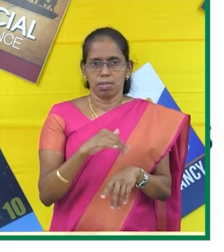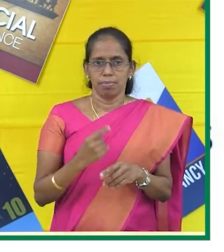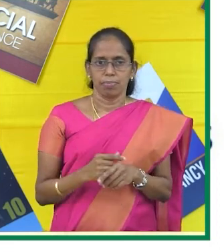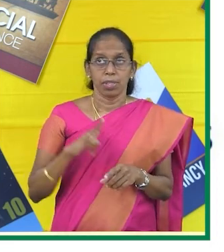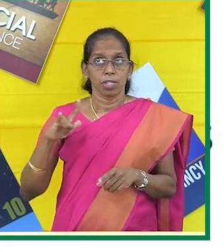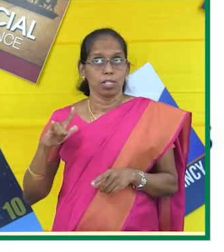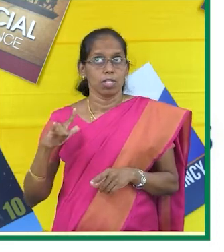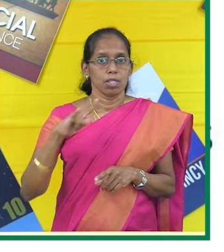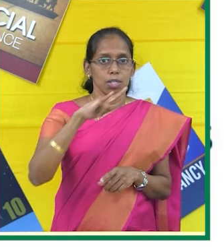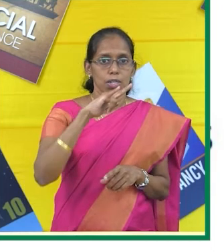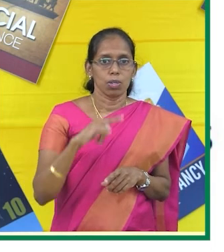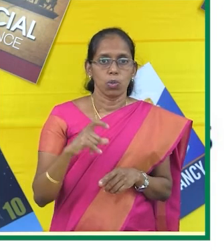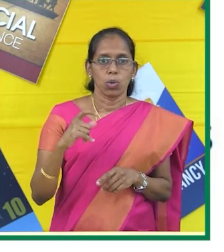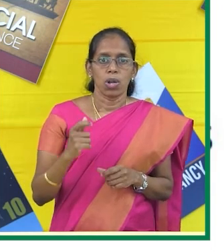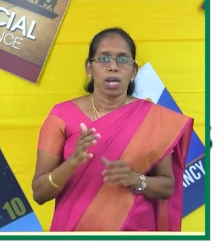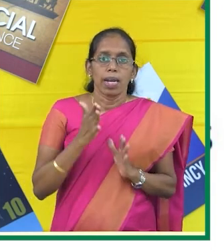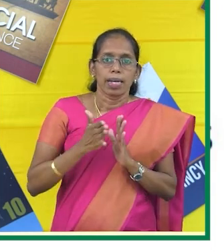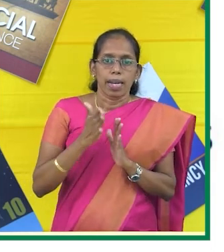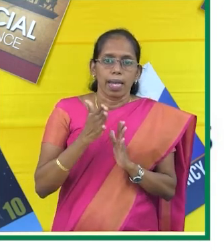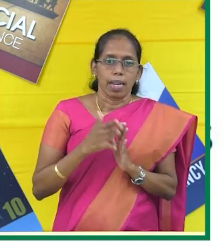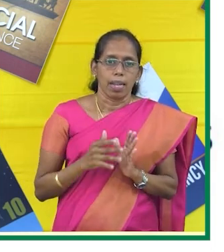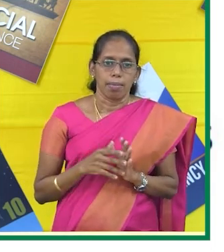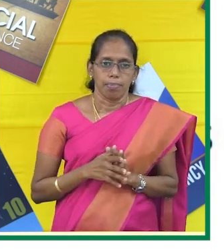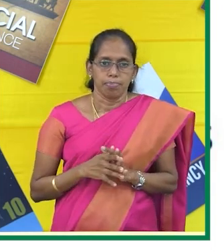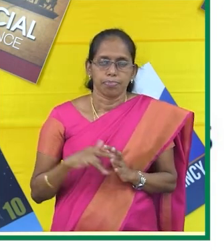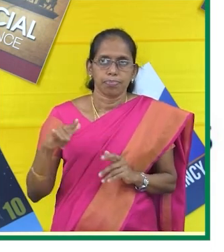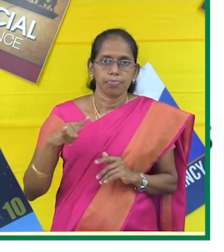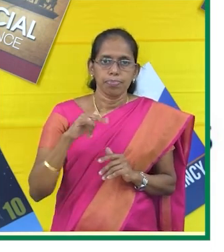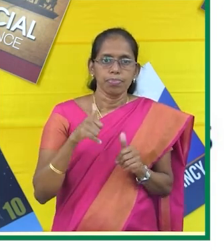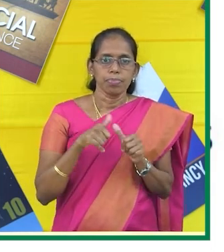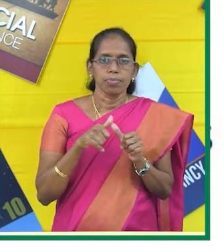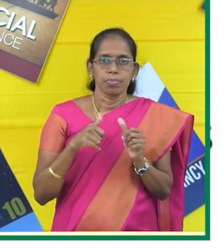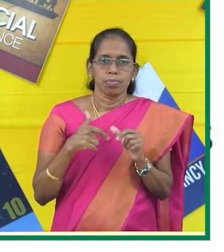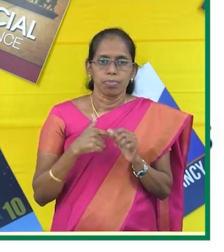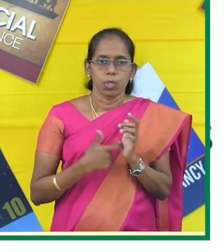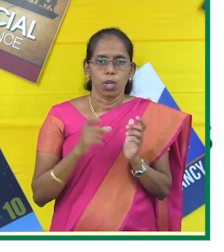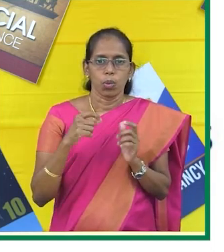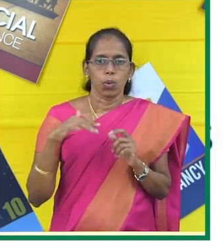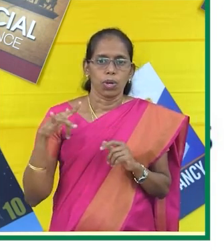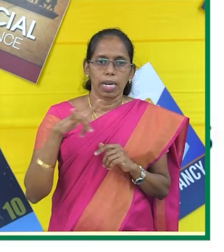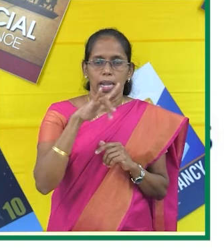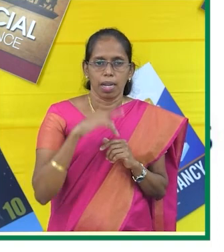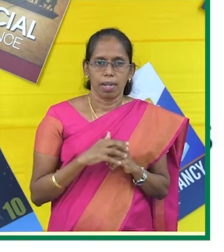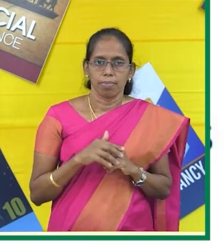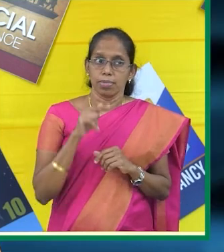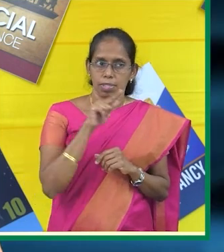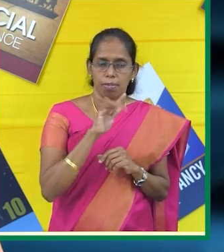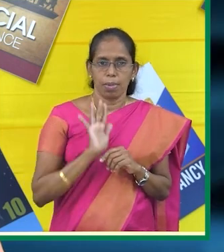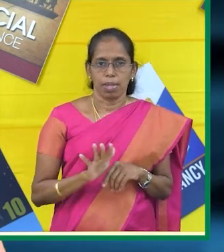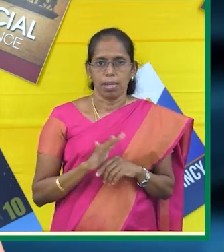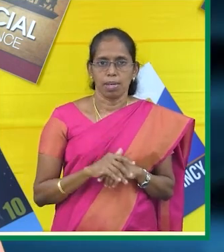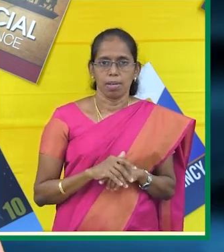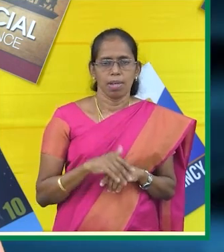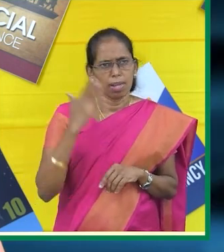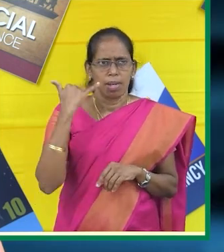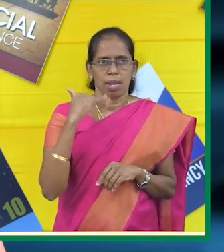train. The mode of transport is aero train. So she will be there for that